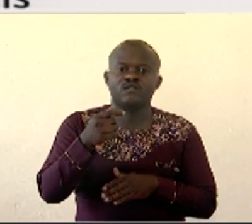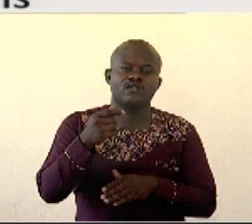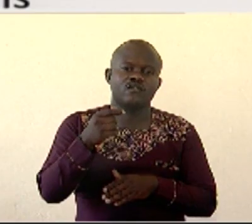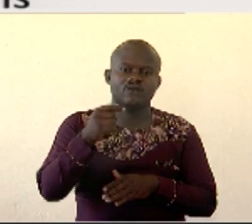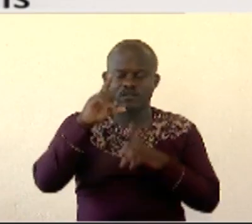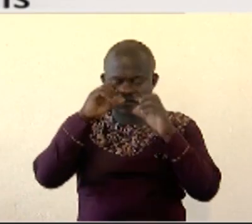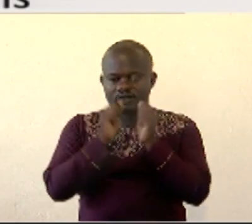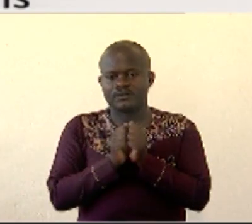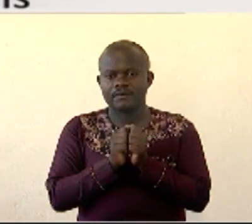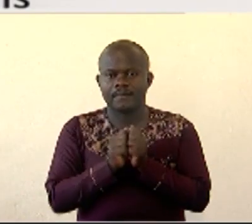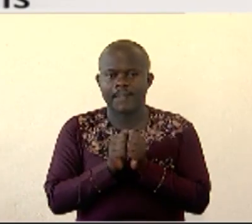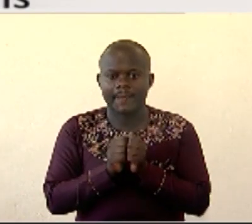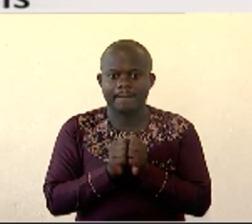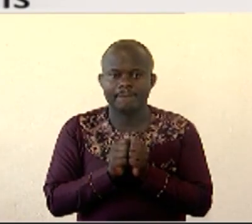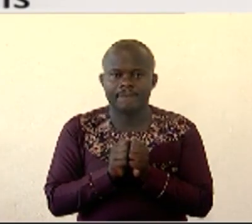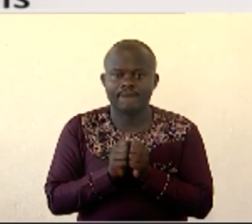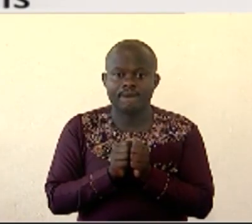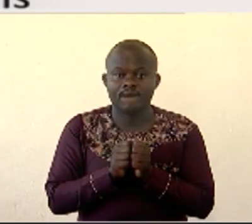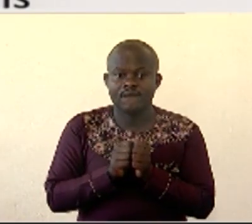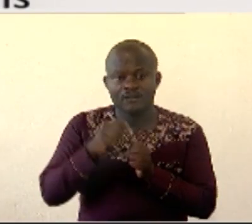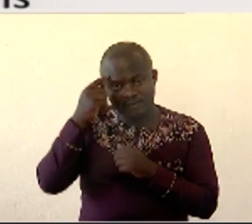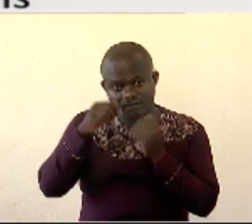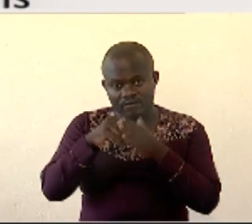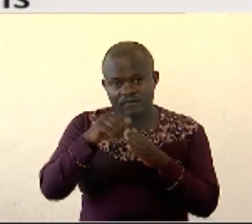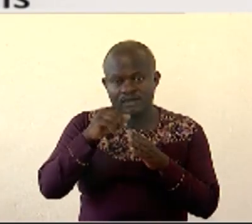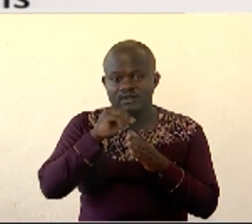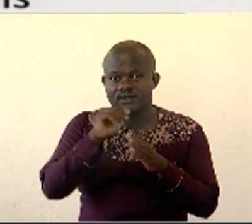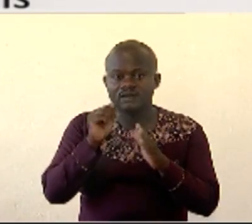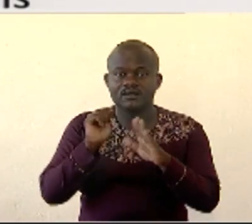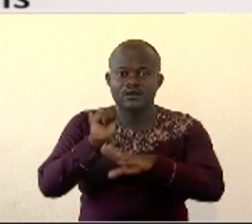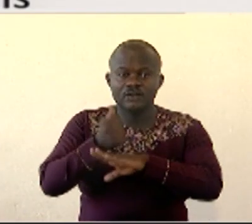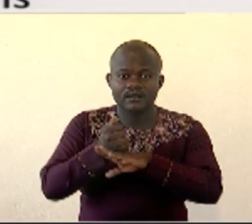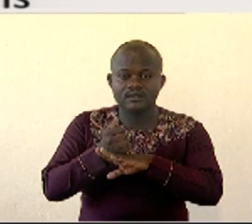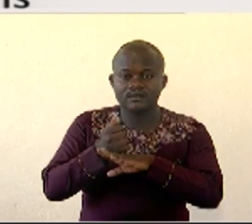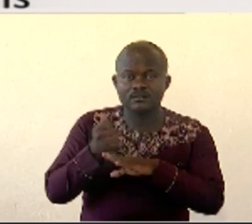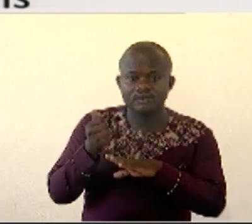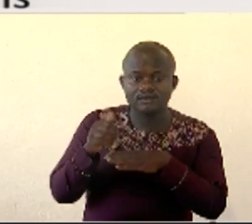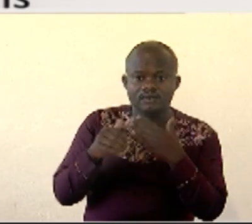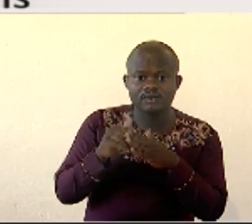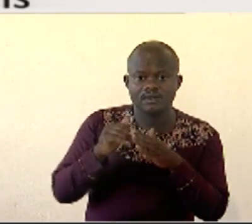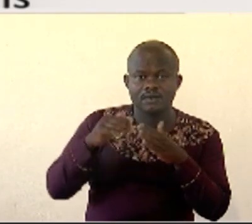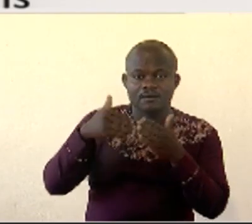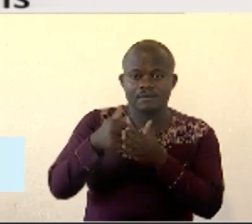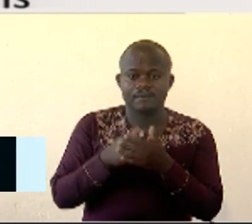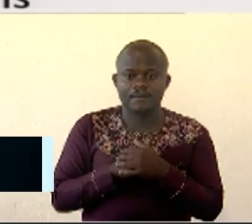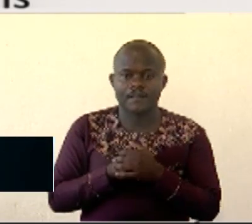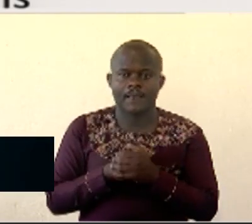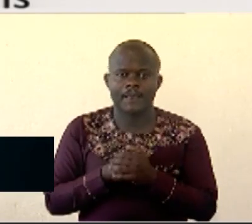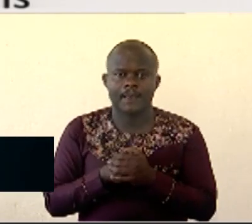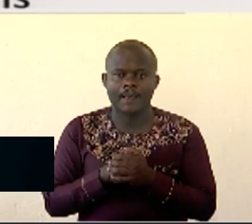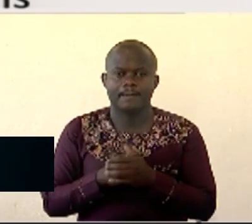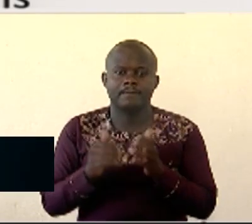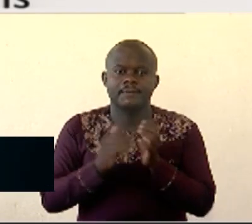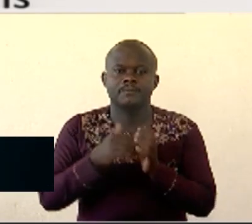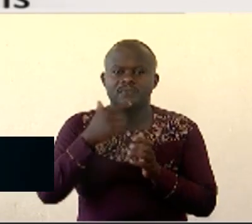of photosynthesis. So photosynthesis is located below the upper epidermis and